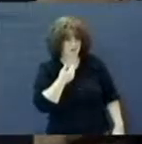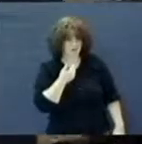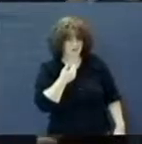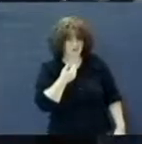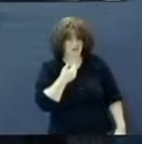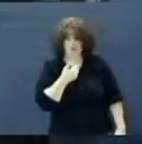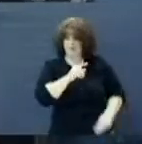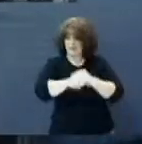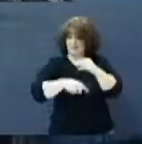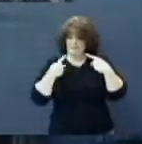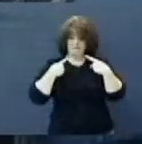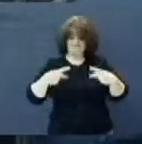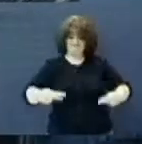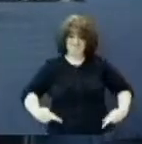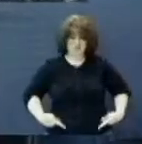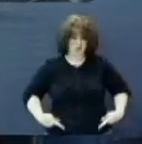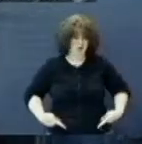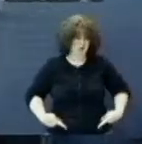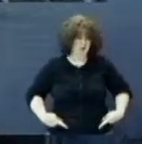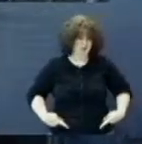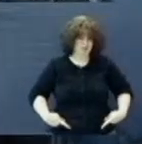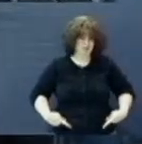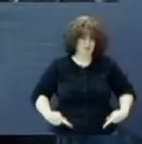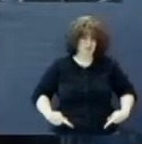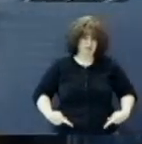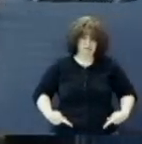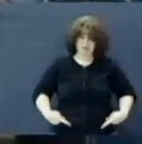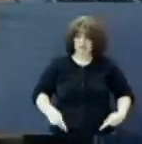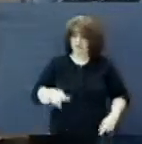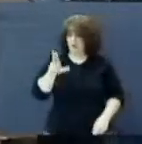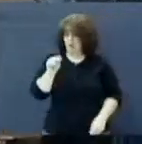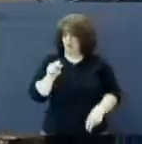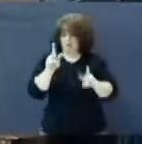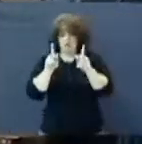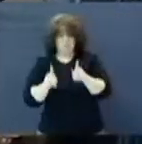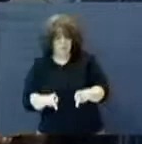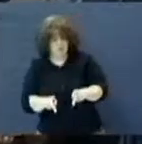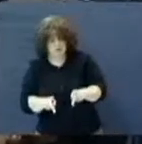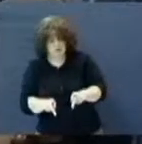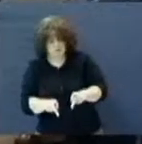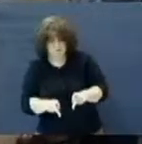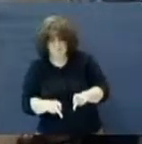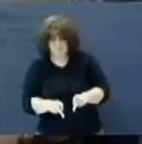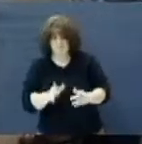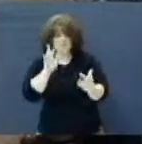physical. Hey, by the way, there ain't nobody can touch your body like God.